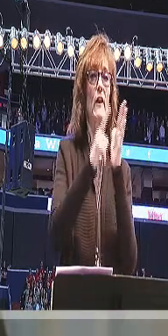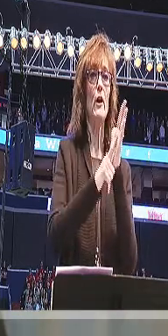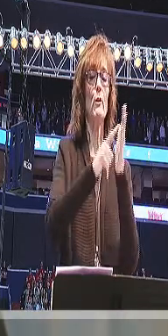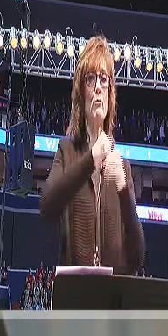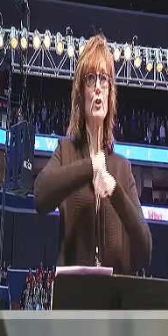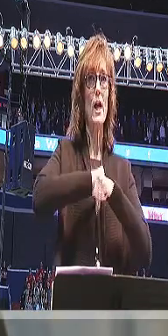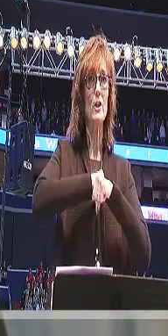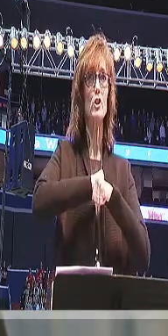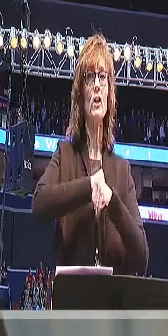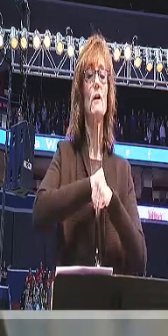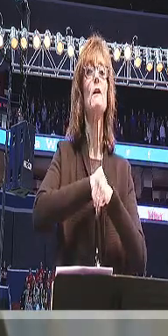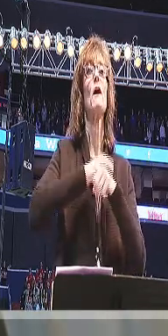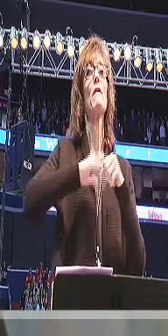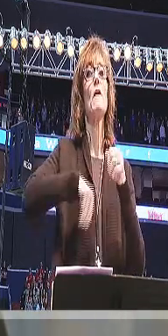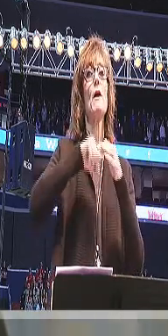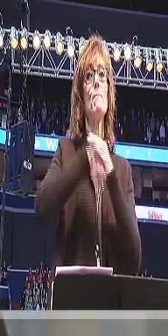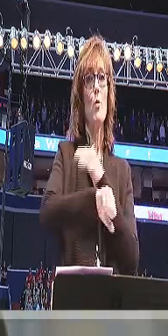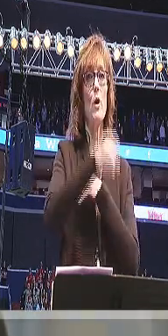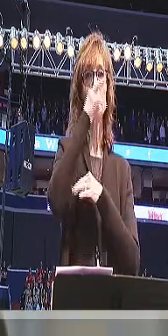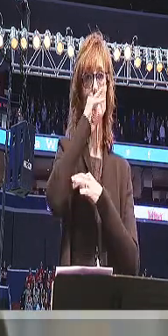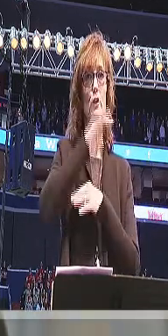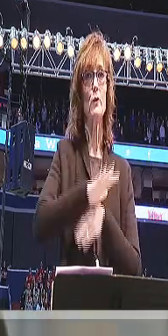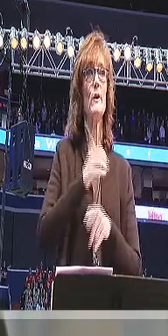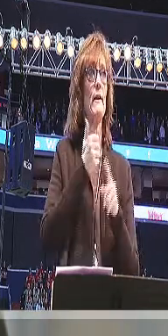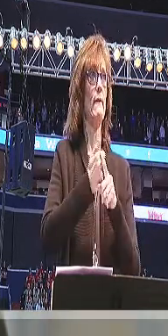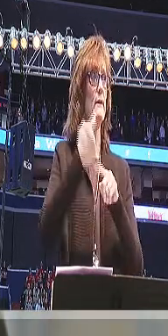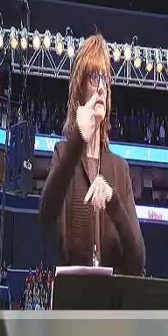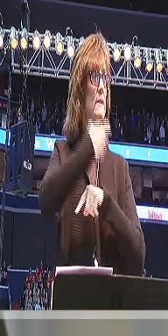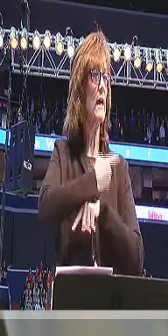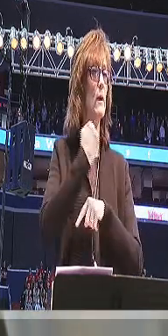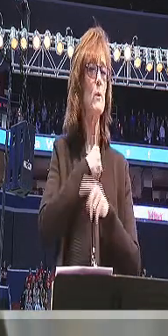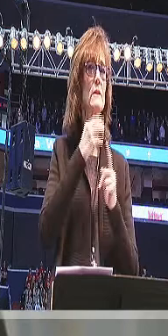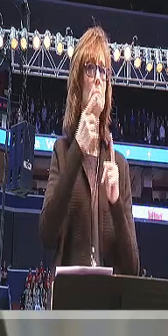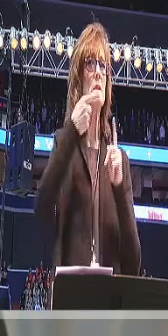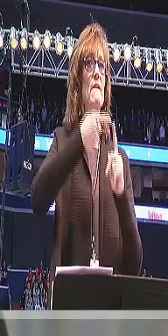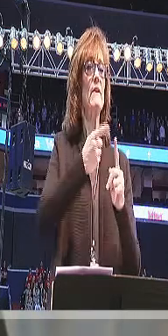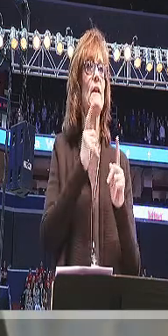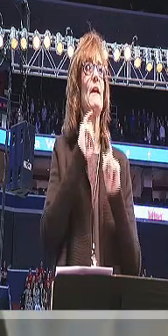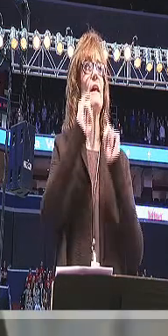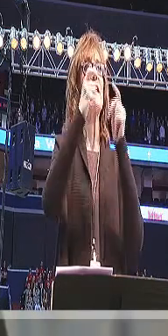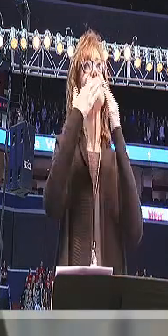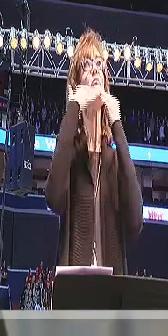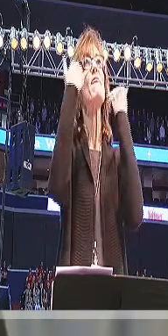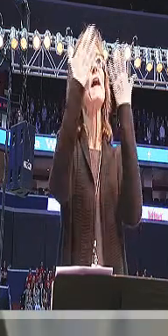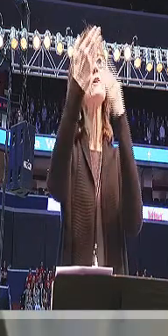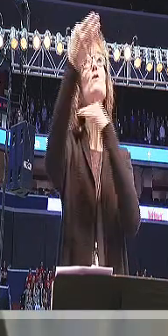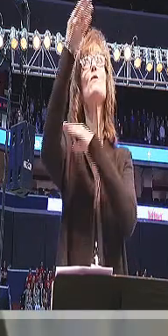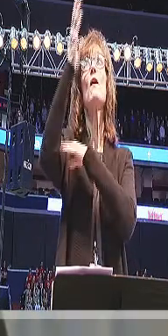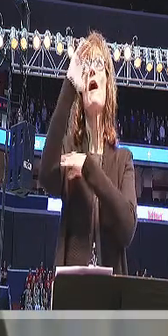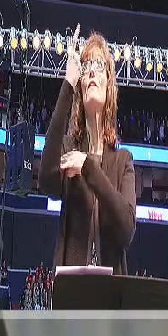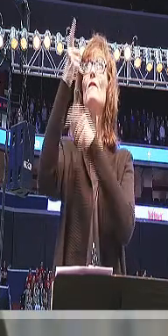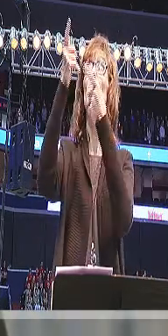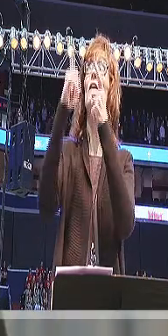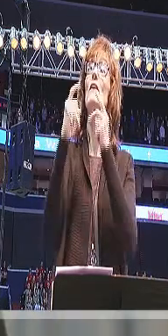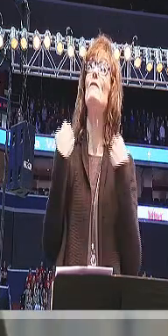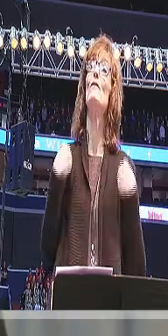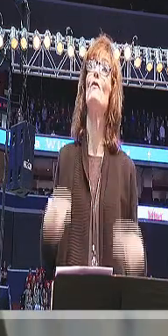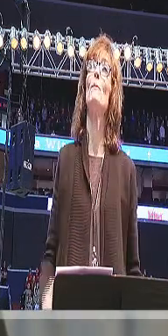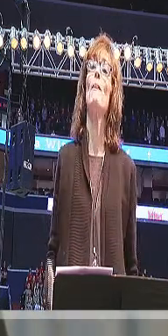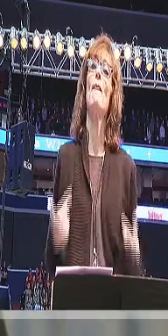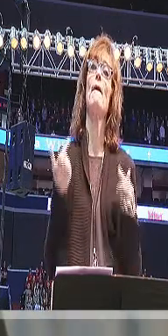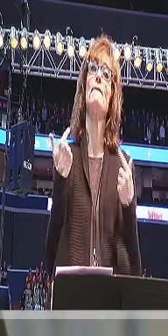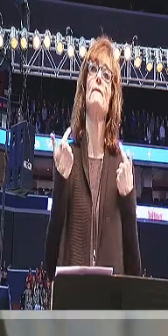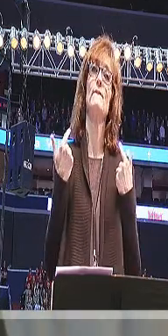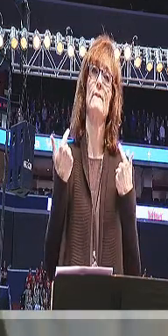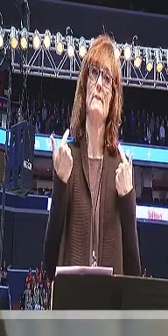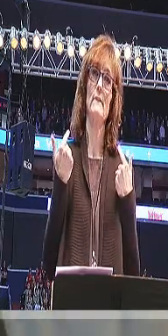children, a day on which we especially give thanks to God for the gift of human life